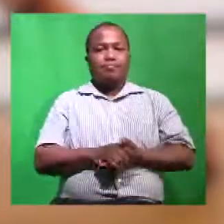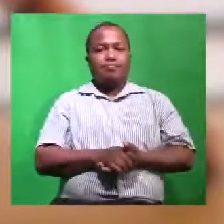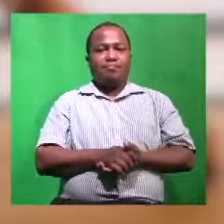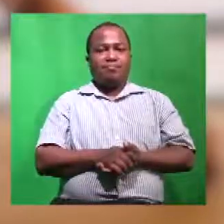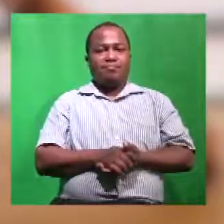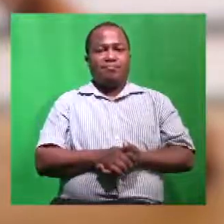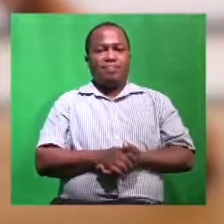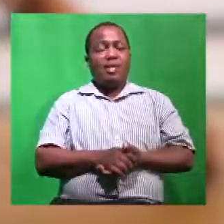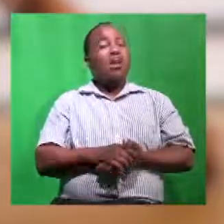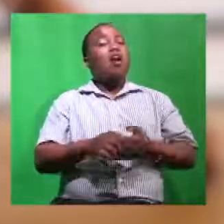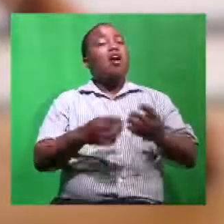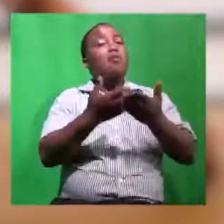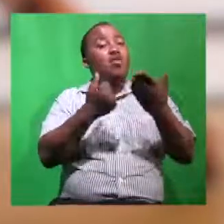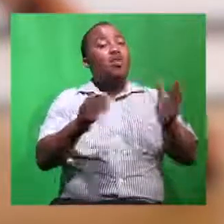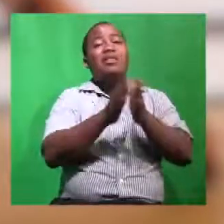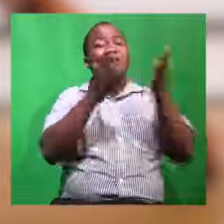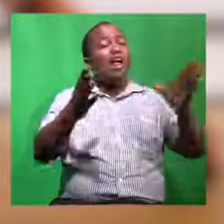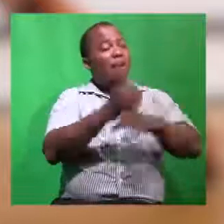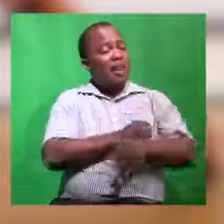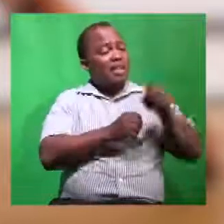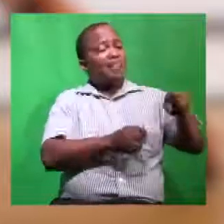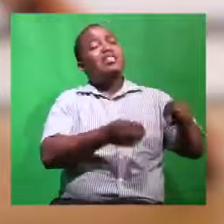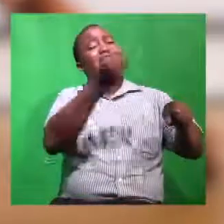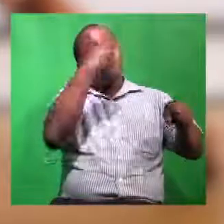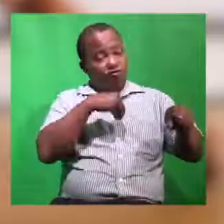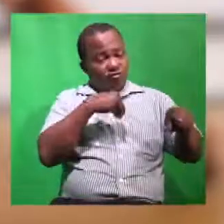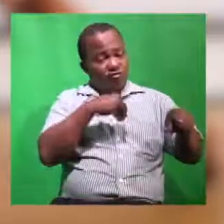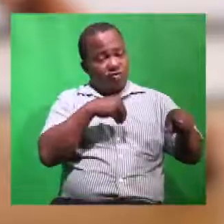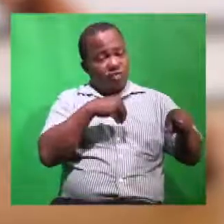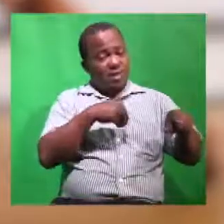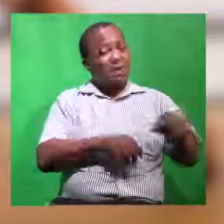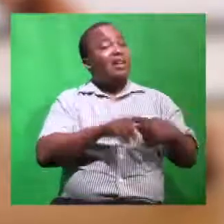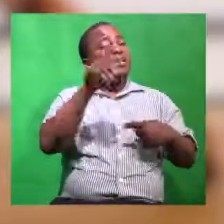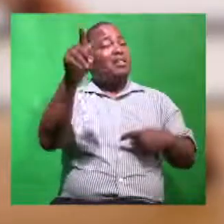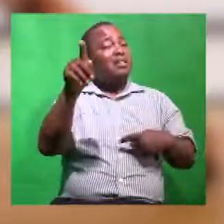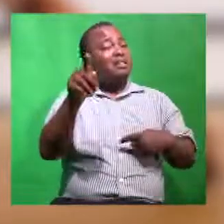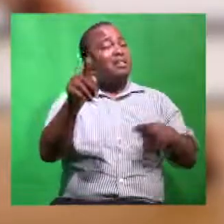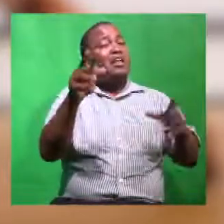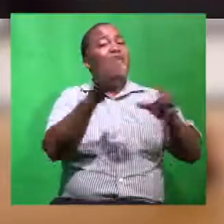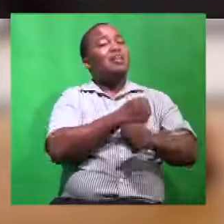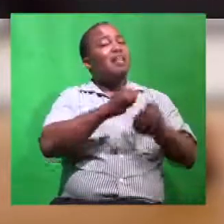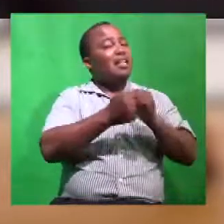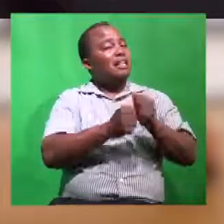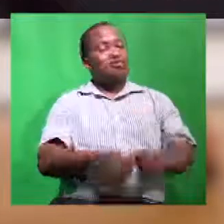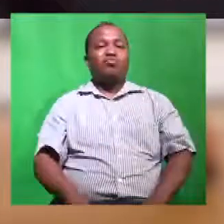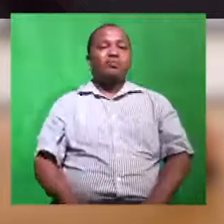they are not getting this type of food, they lose immunity.